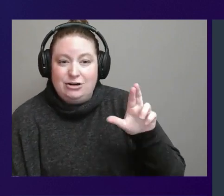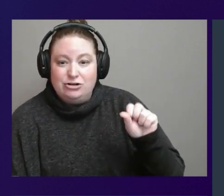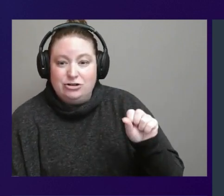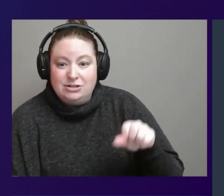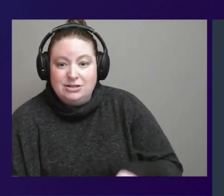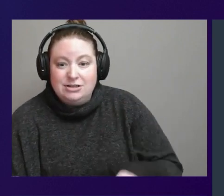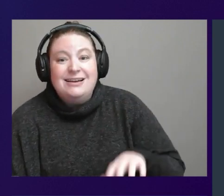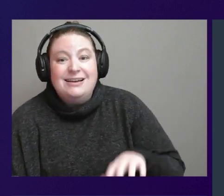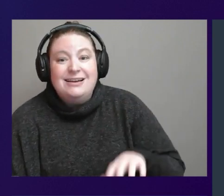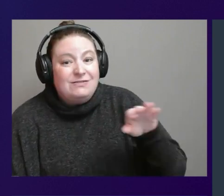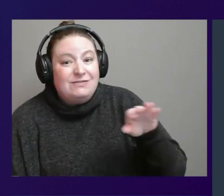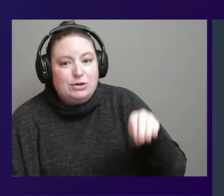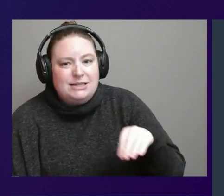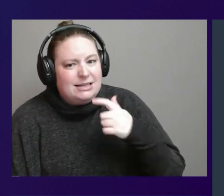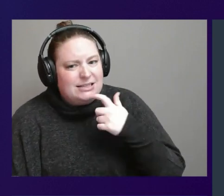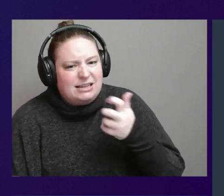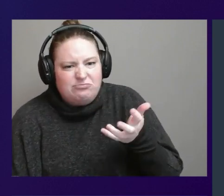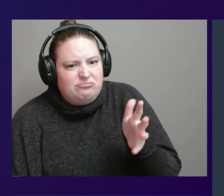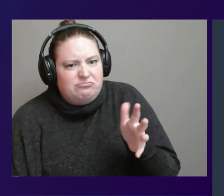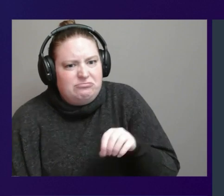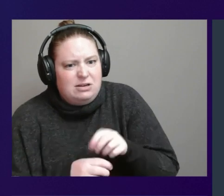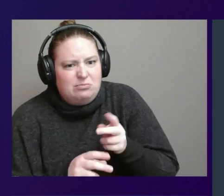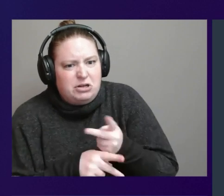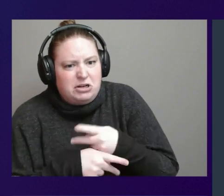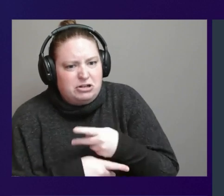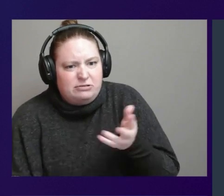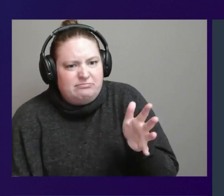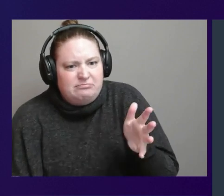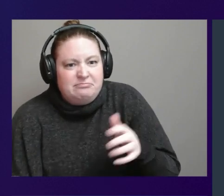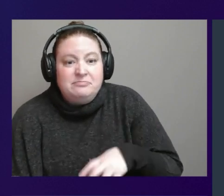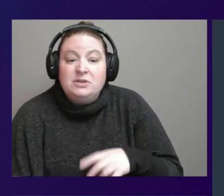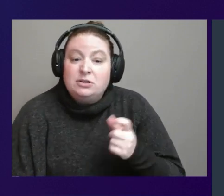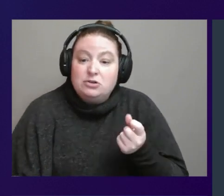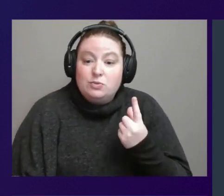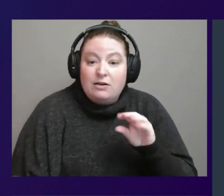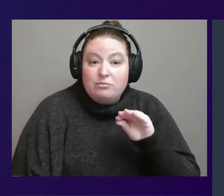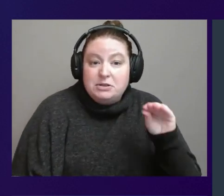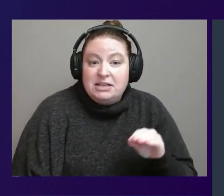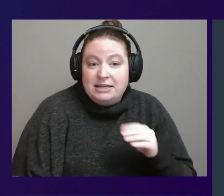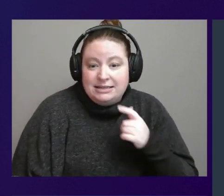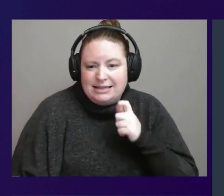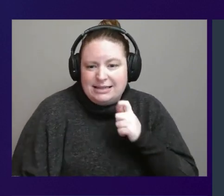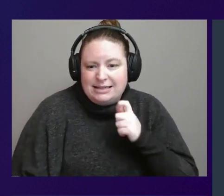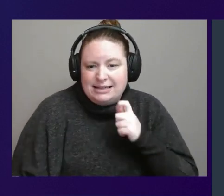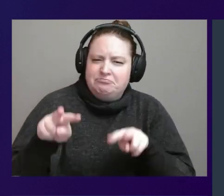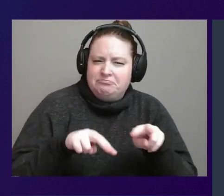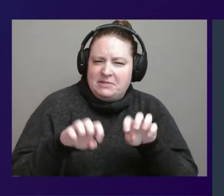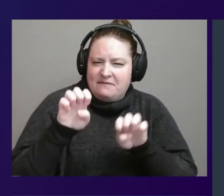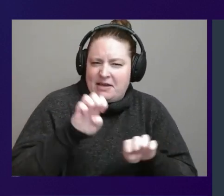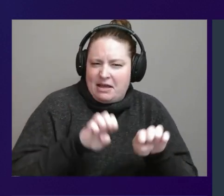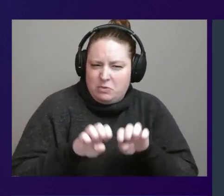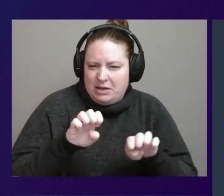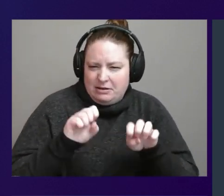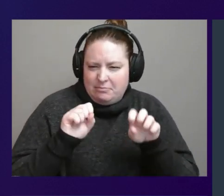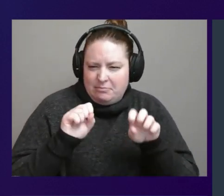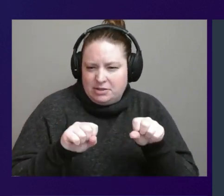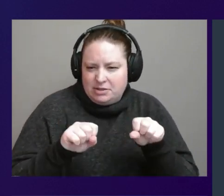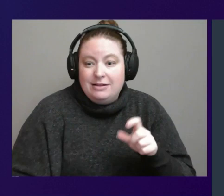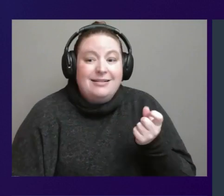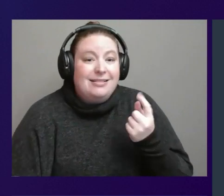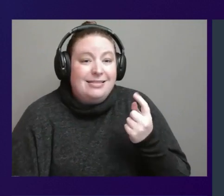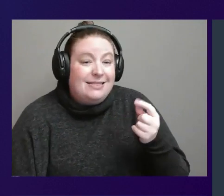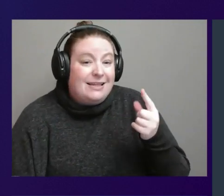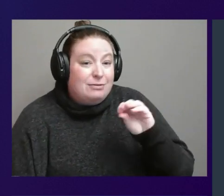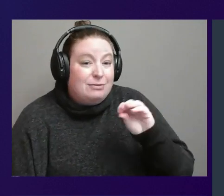they already did in production, while 12% said they were evaluating the possibility of doing so, and another 11%